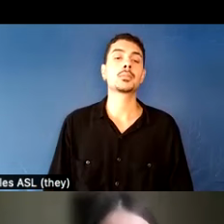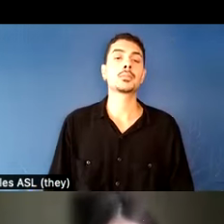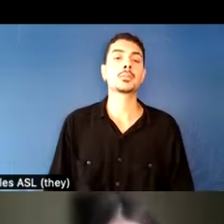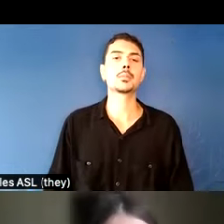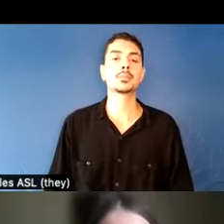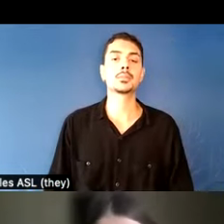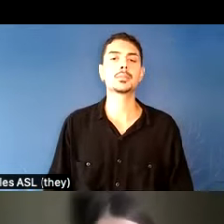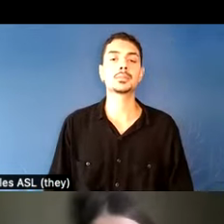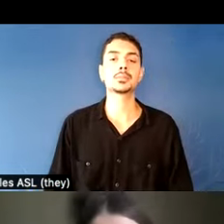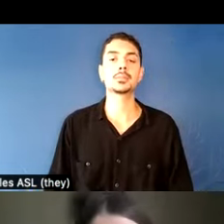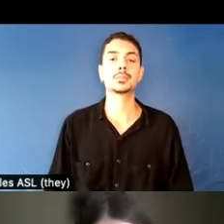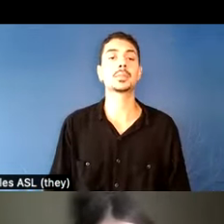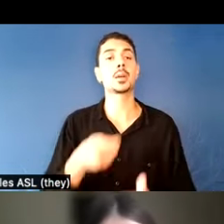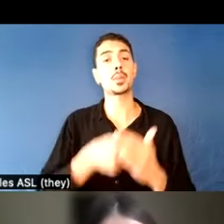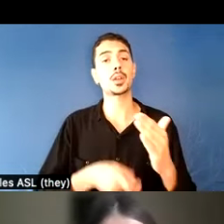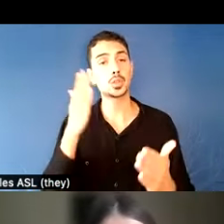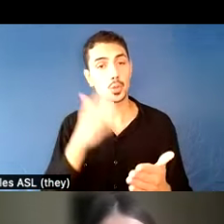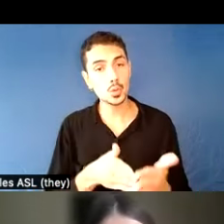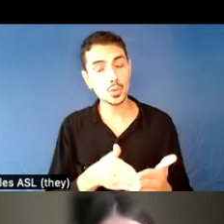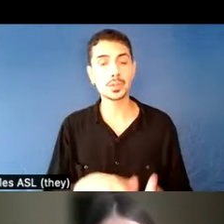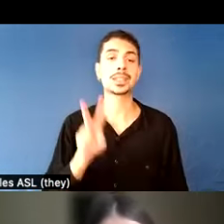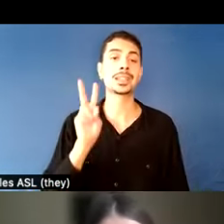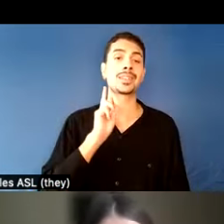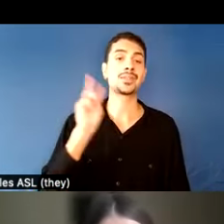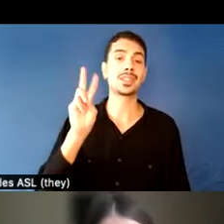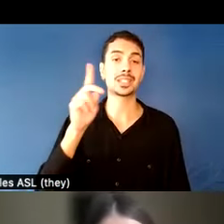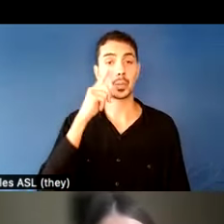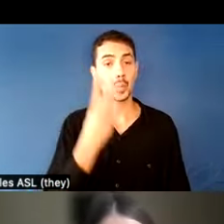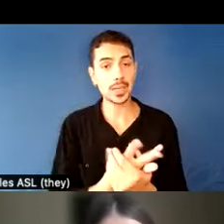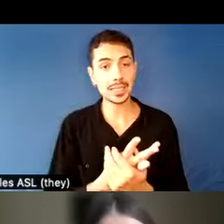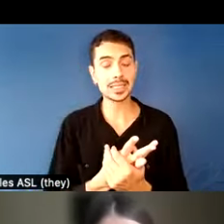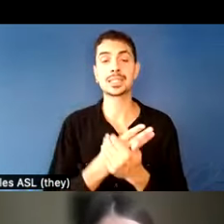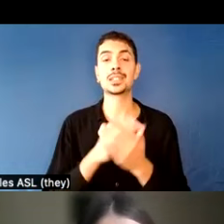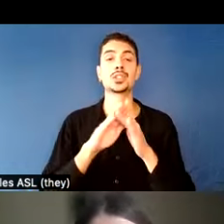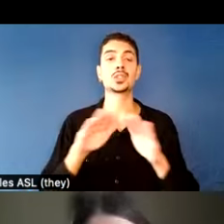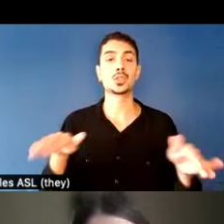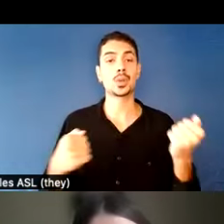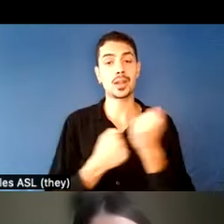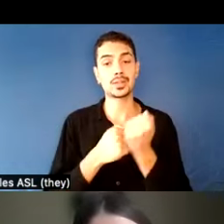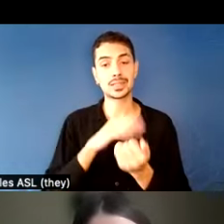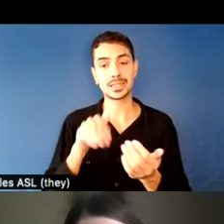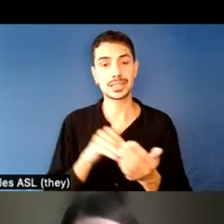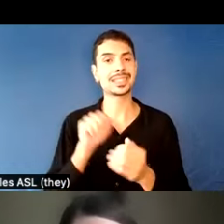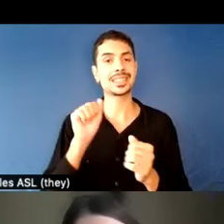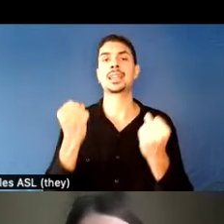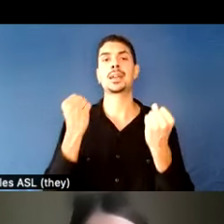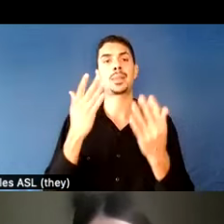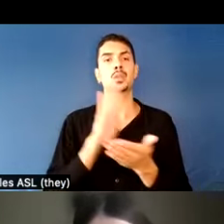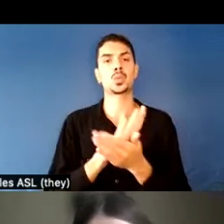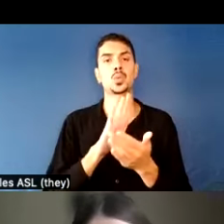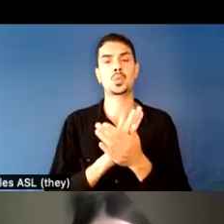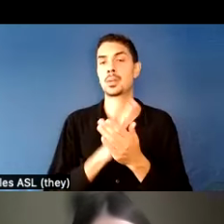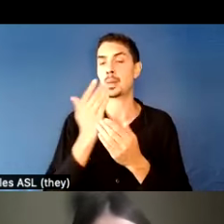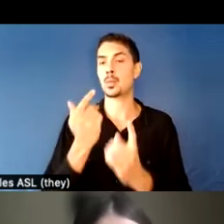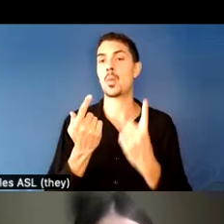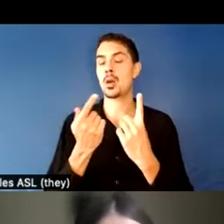Prosecution, but as child advocacy centers, yes. With reservations, there can be several schools around with who they want to coordinate with. Yeah,